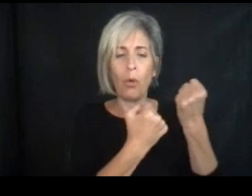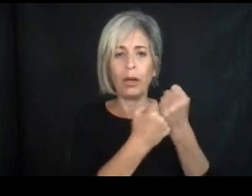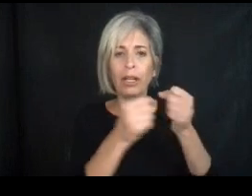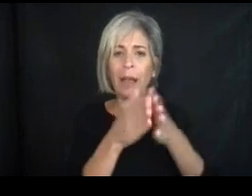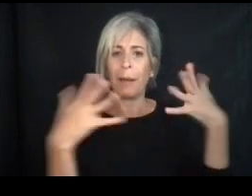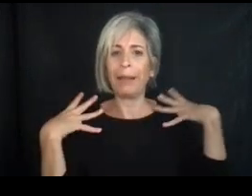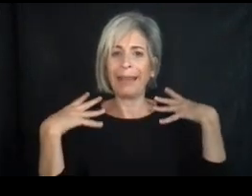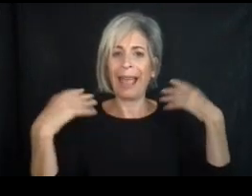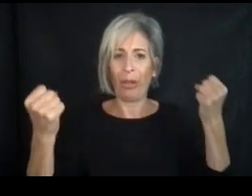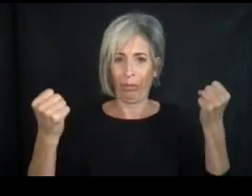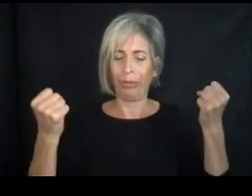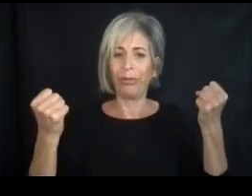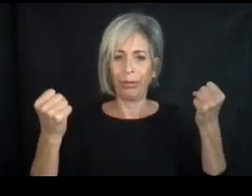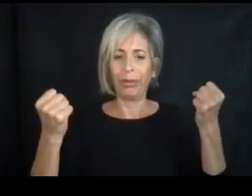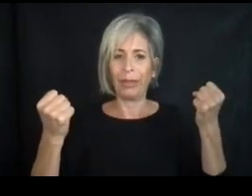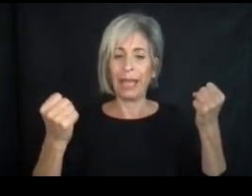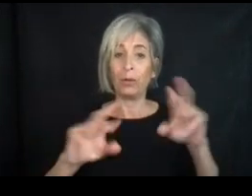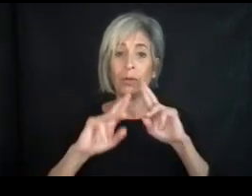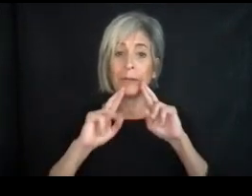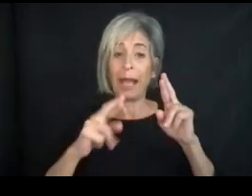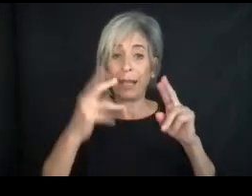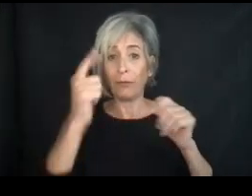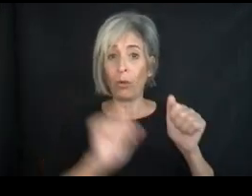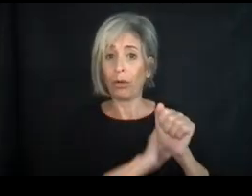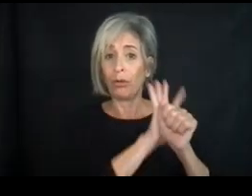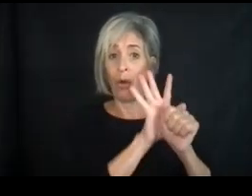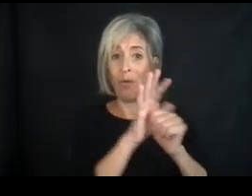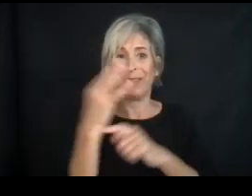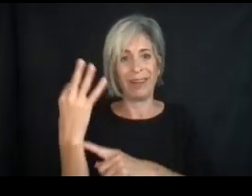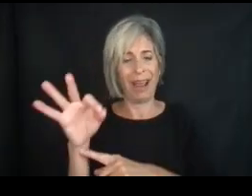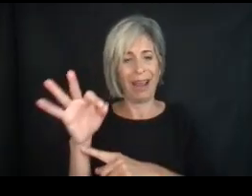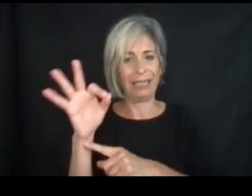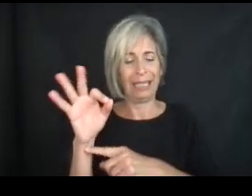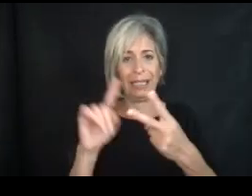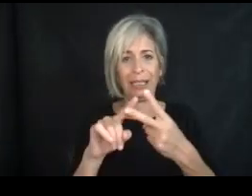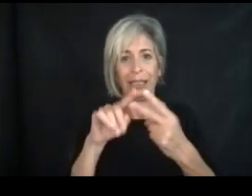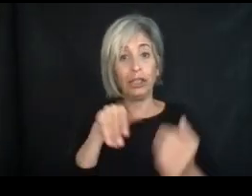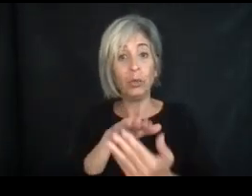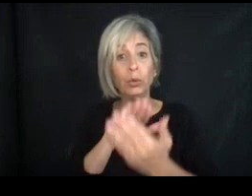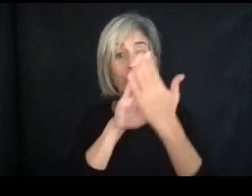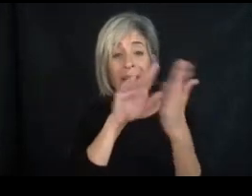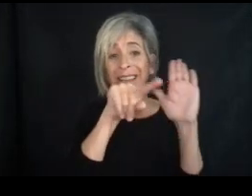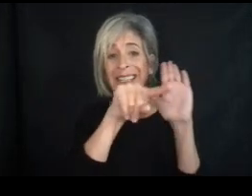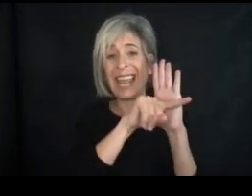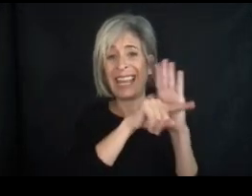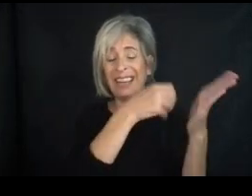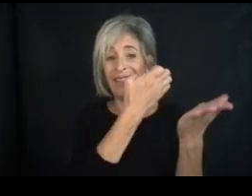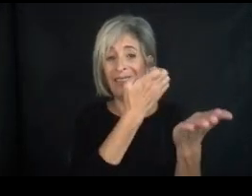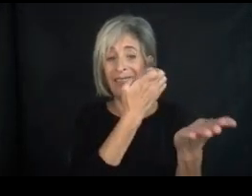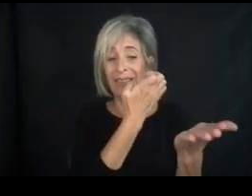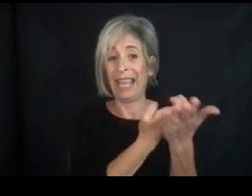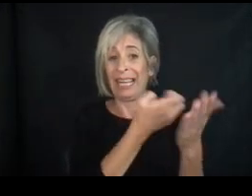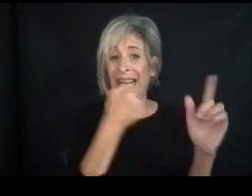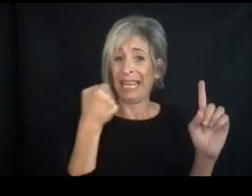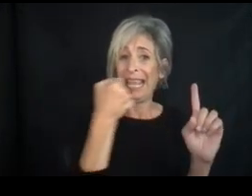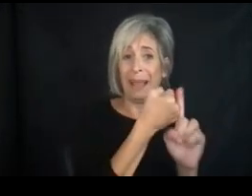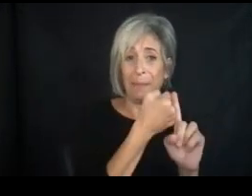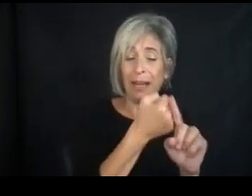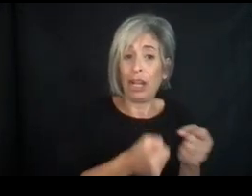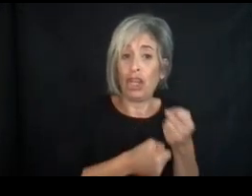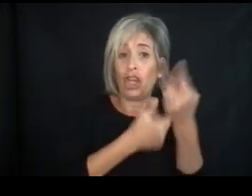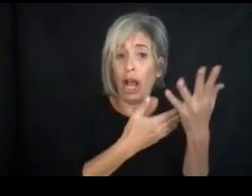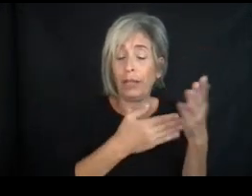health expenditures in response to COVID-19, to address the negative economic impacts that are caused by the public